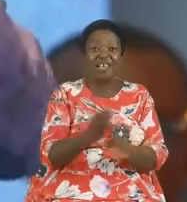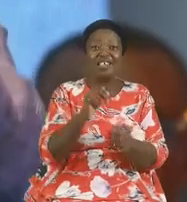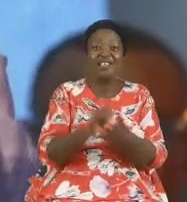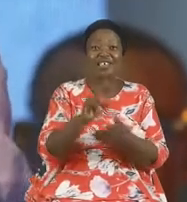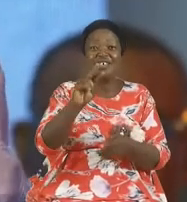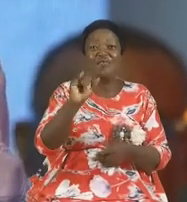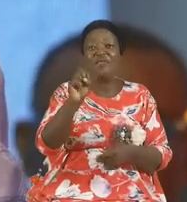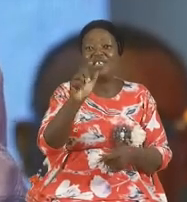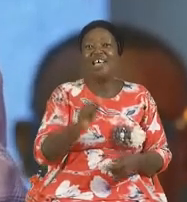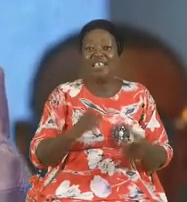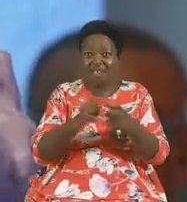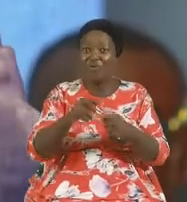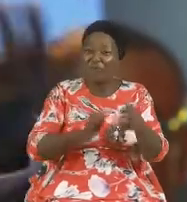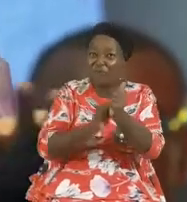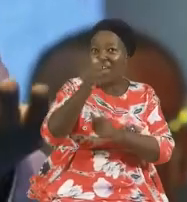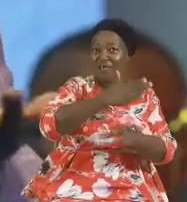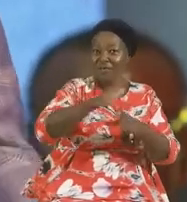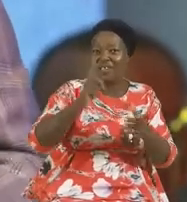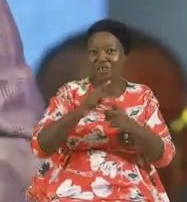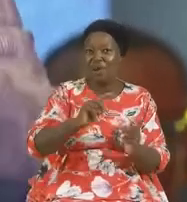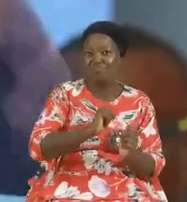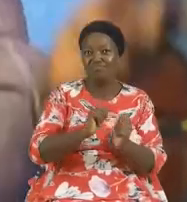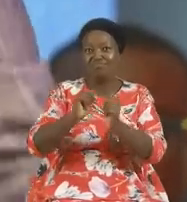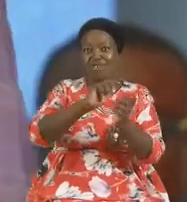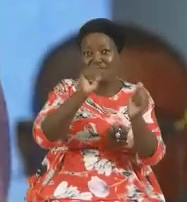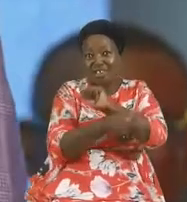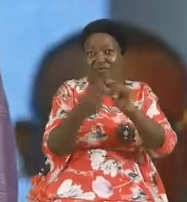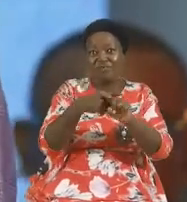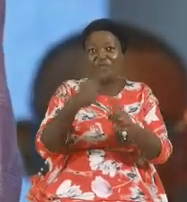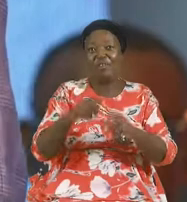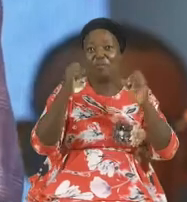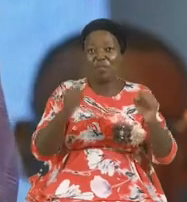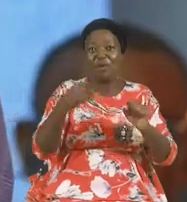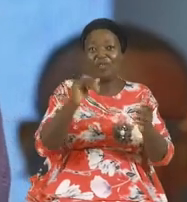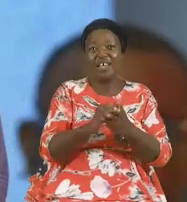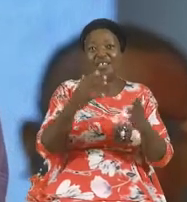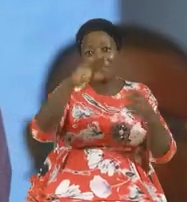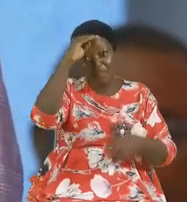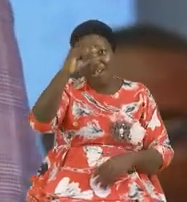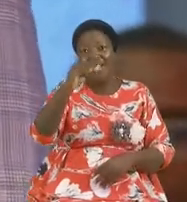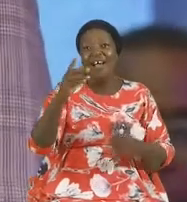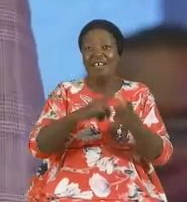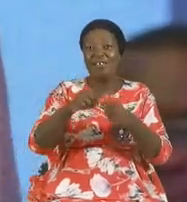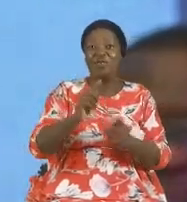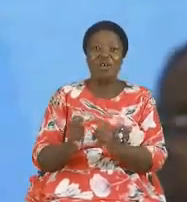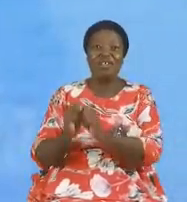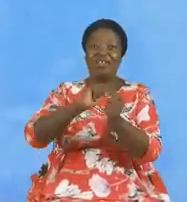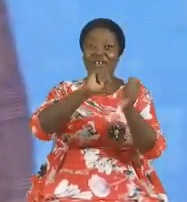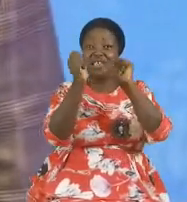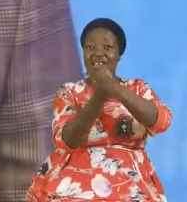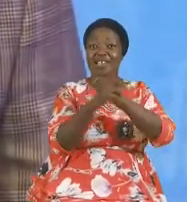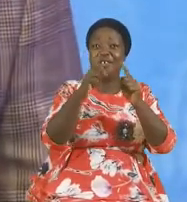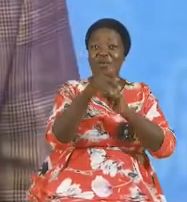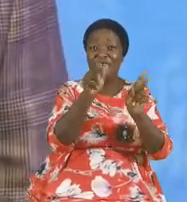passport, he doesn't know to get the visa, and then you are far away. You have been translated from the